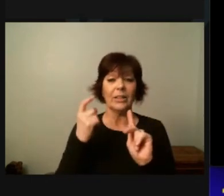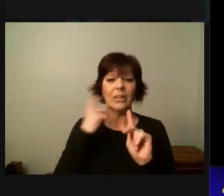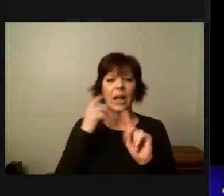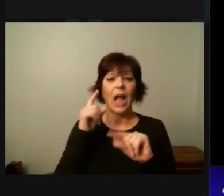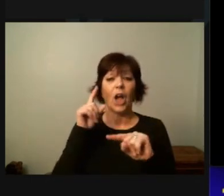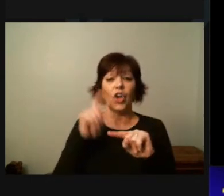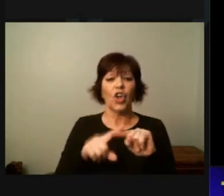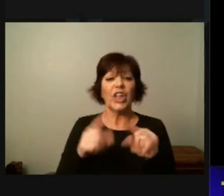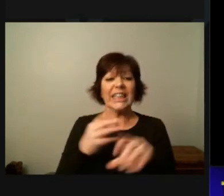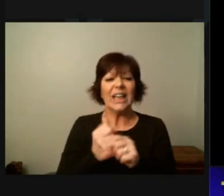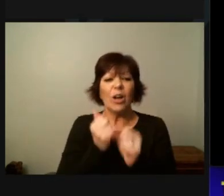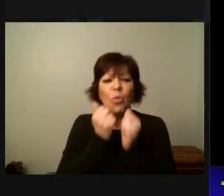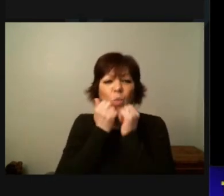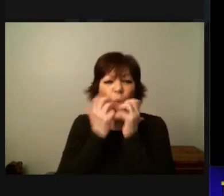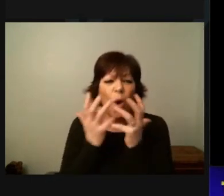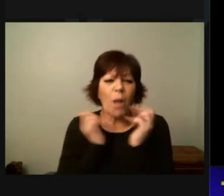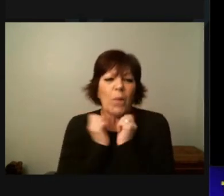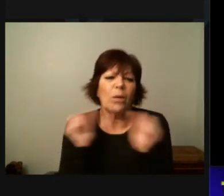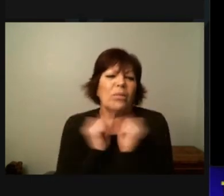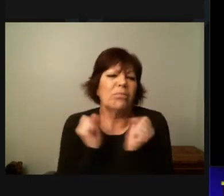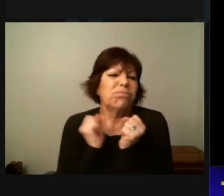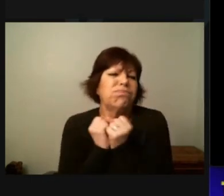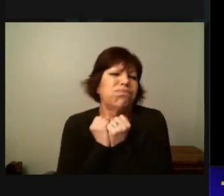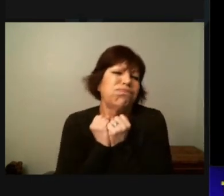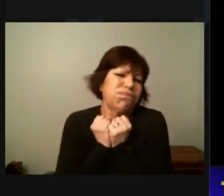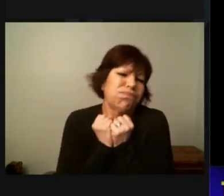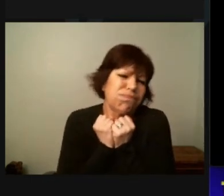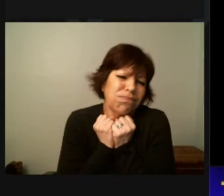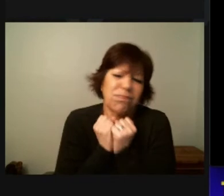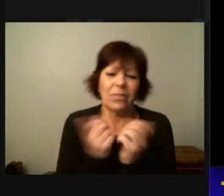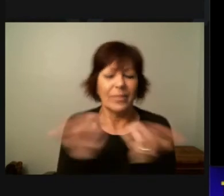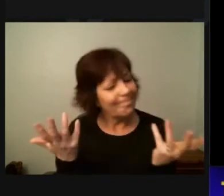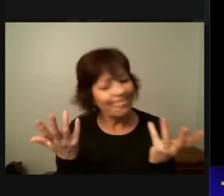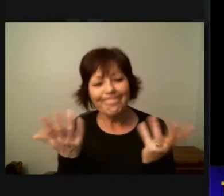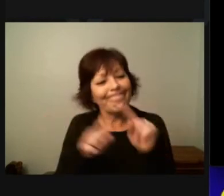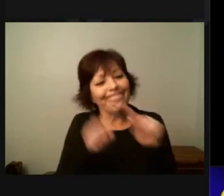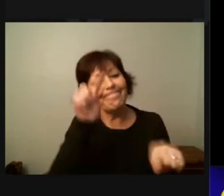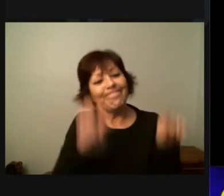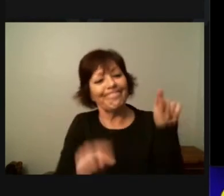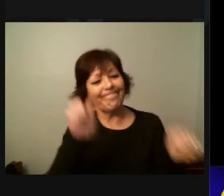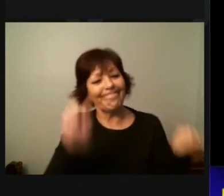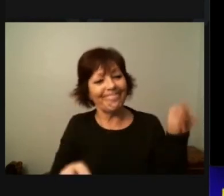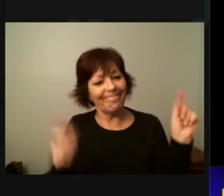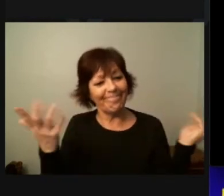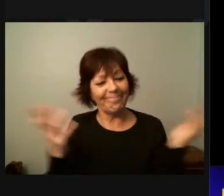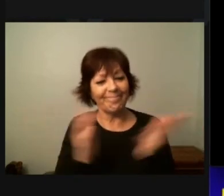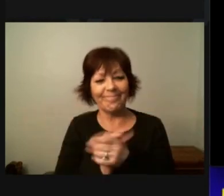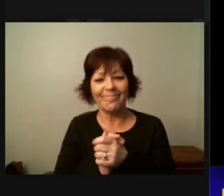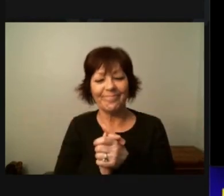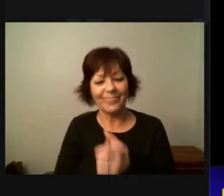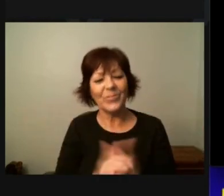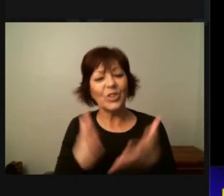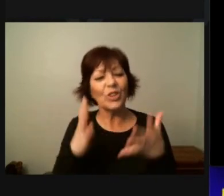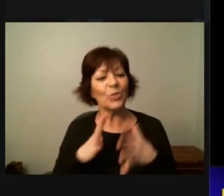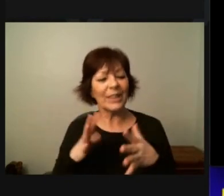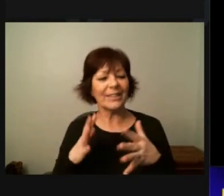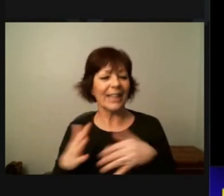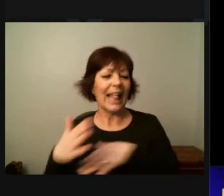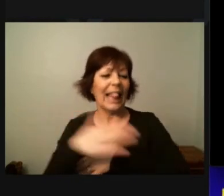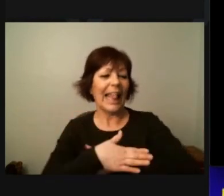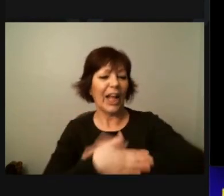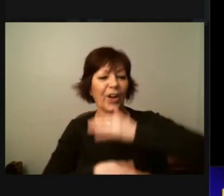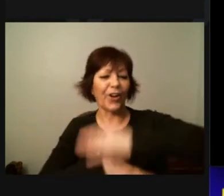couldn't warm up for anything, no matter how many layers we had on. So just dress in layers to try to be